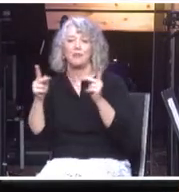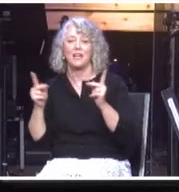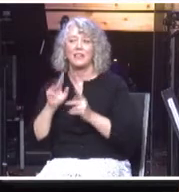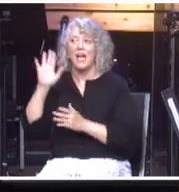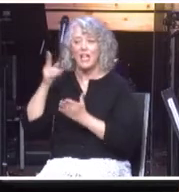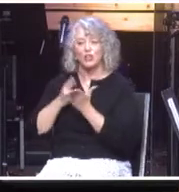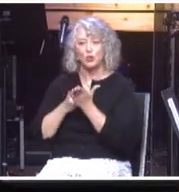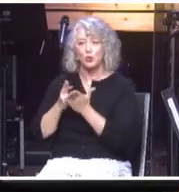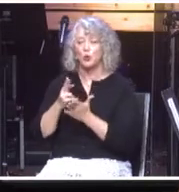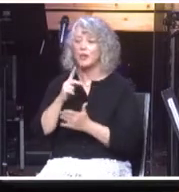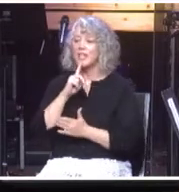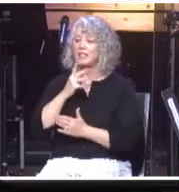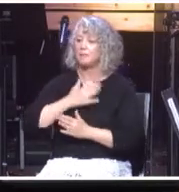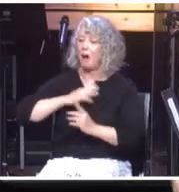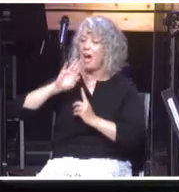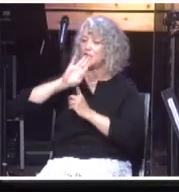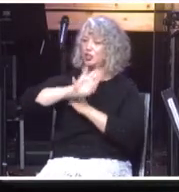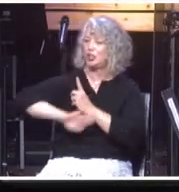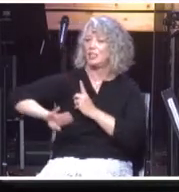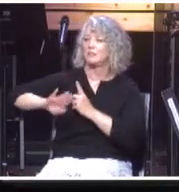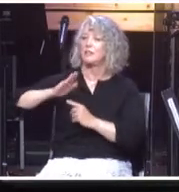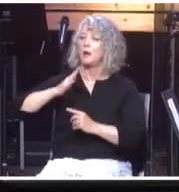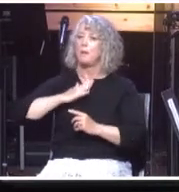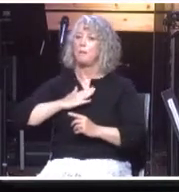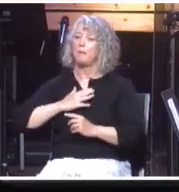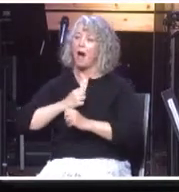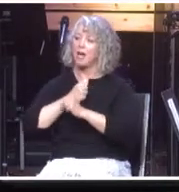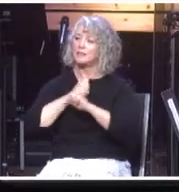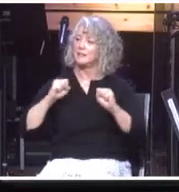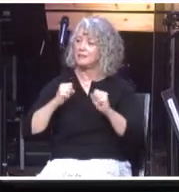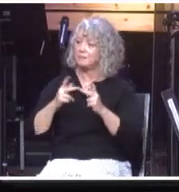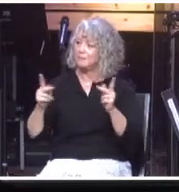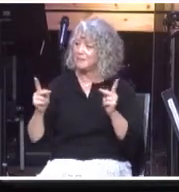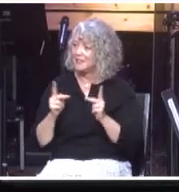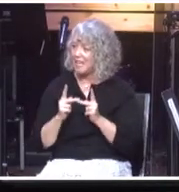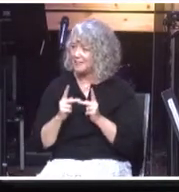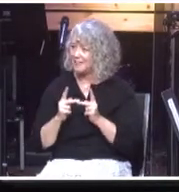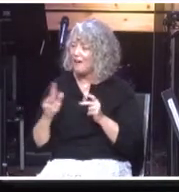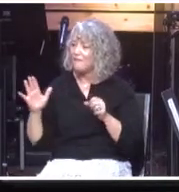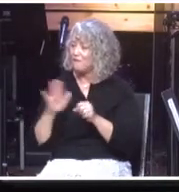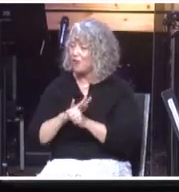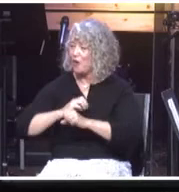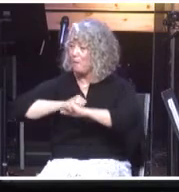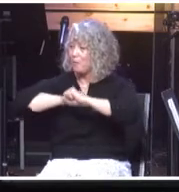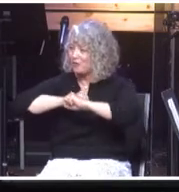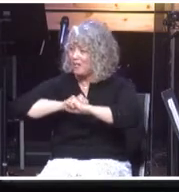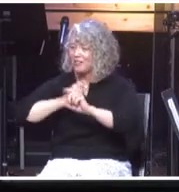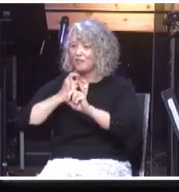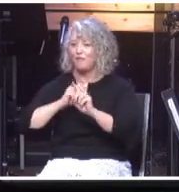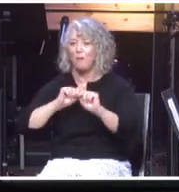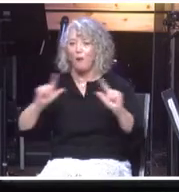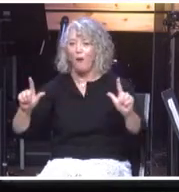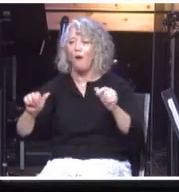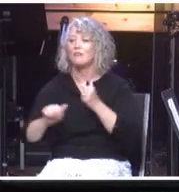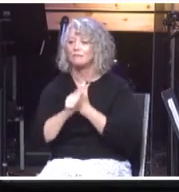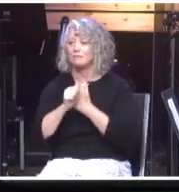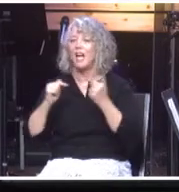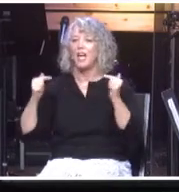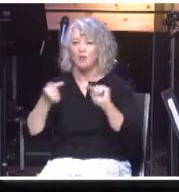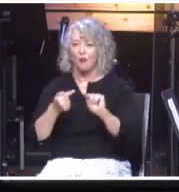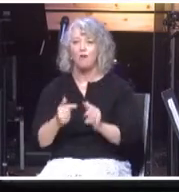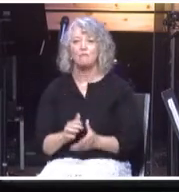your shield and buckler." In other words, again, indicating complete protection from all harm.